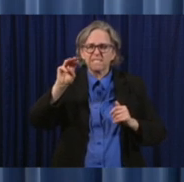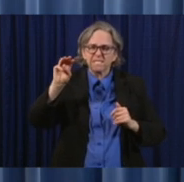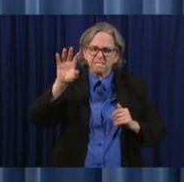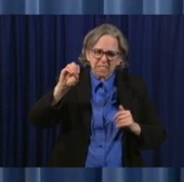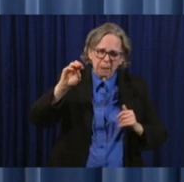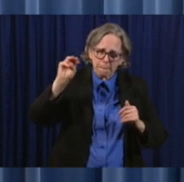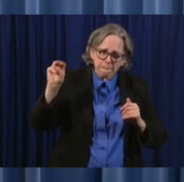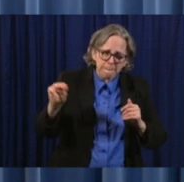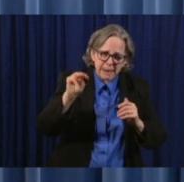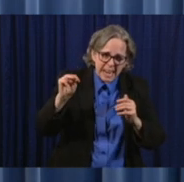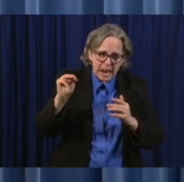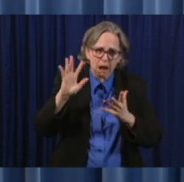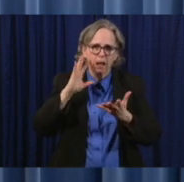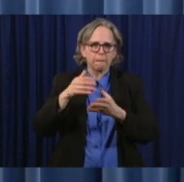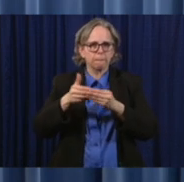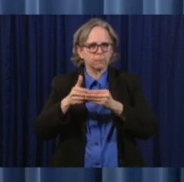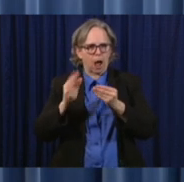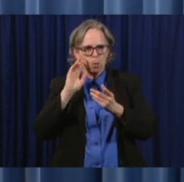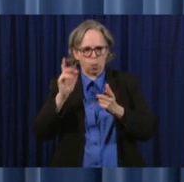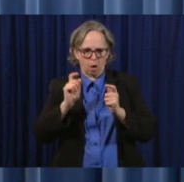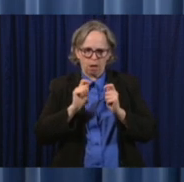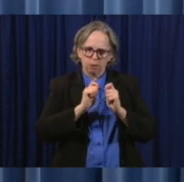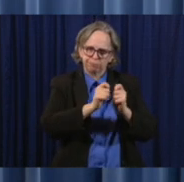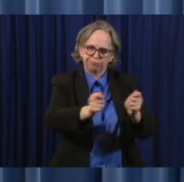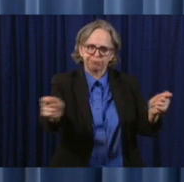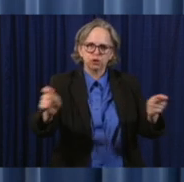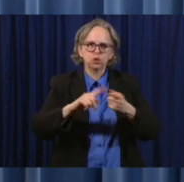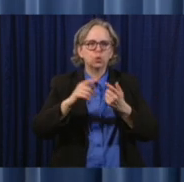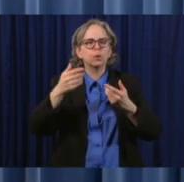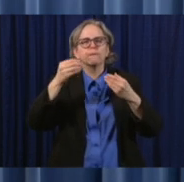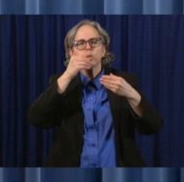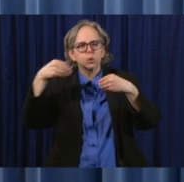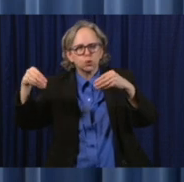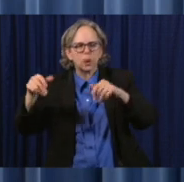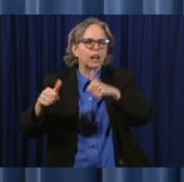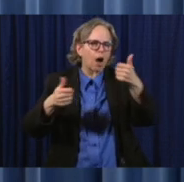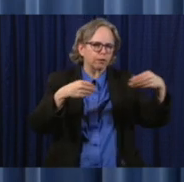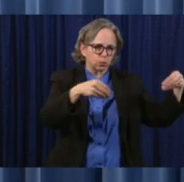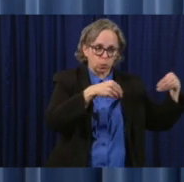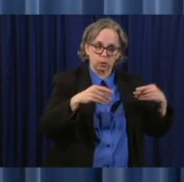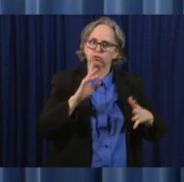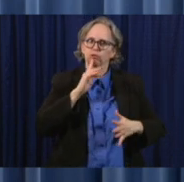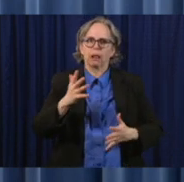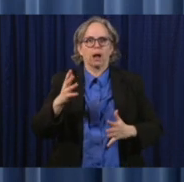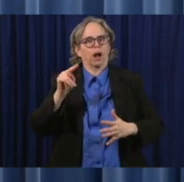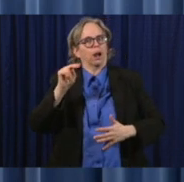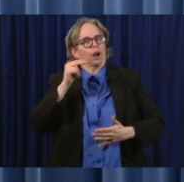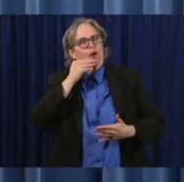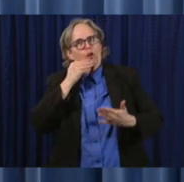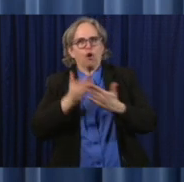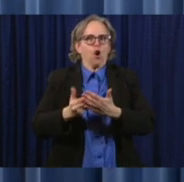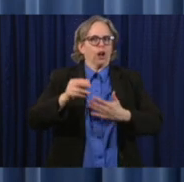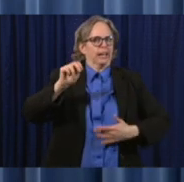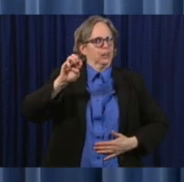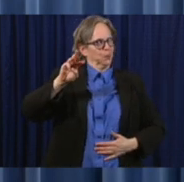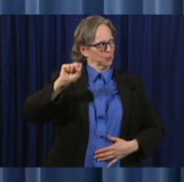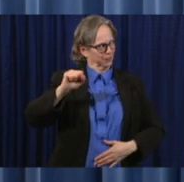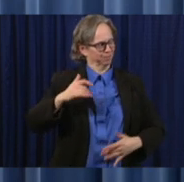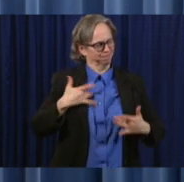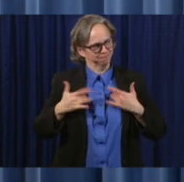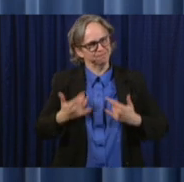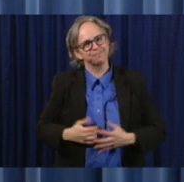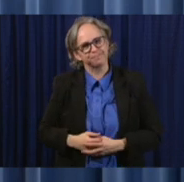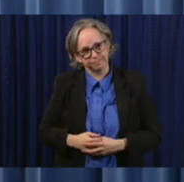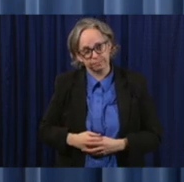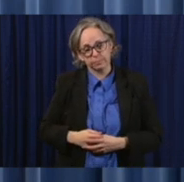other eligible retailers. So that is very, very good news. May is Older